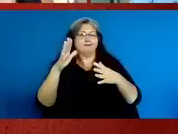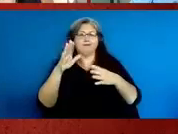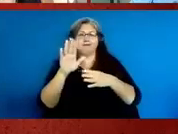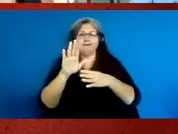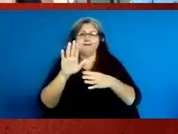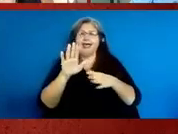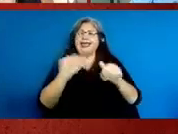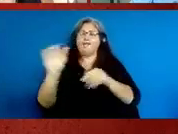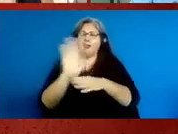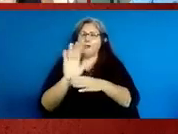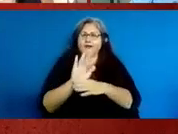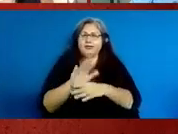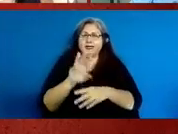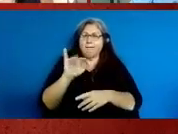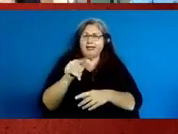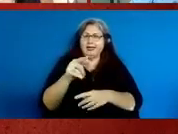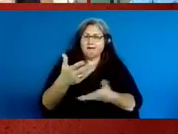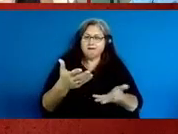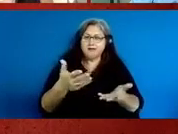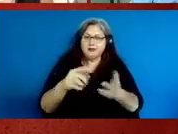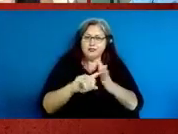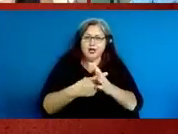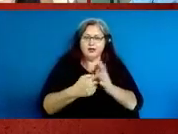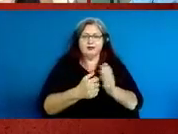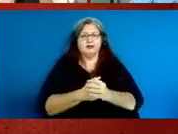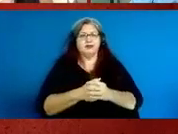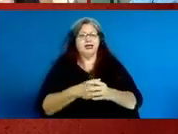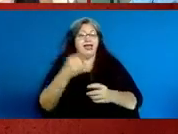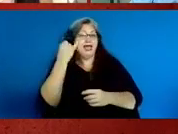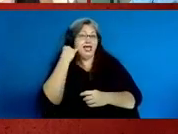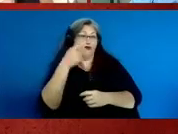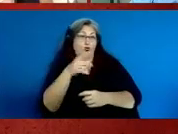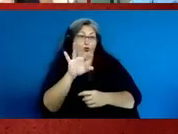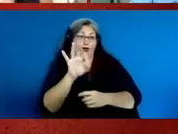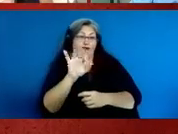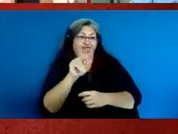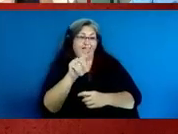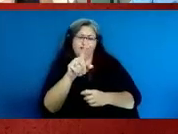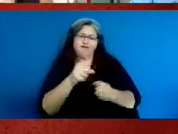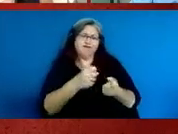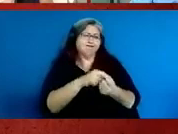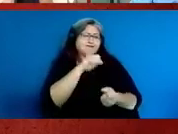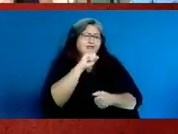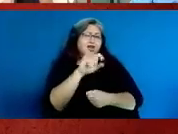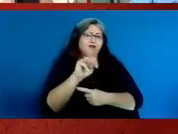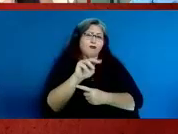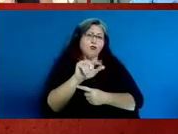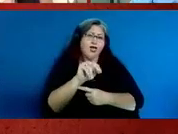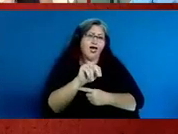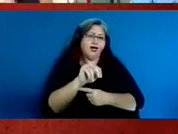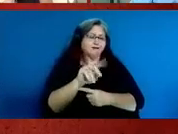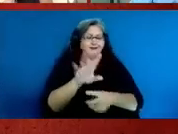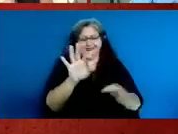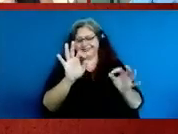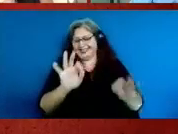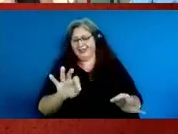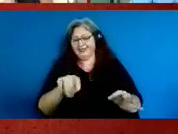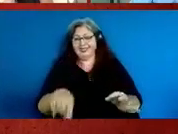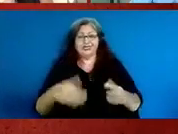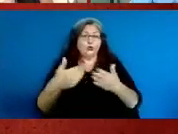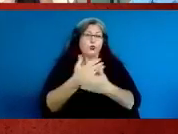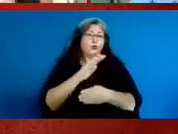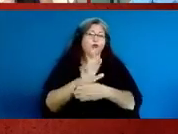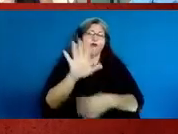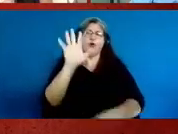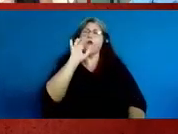you. I think if you're a fan of Mulan, you will definitely love this film.